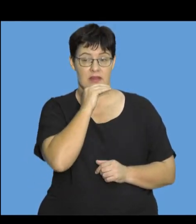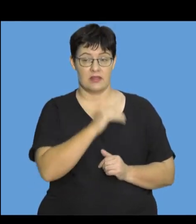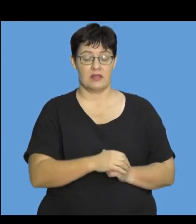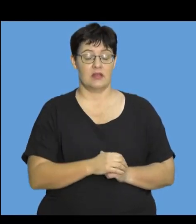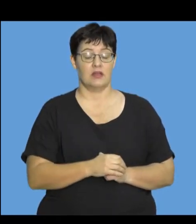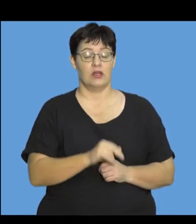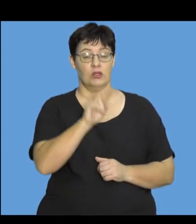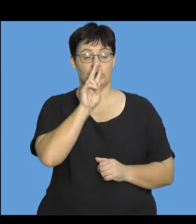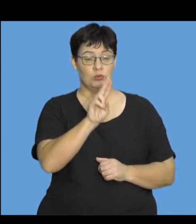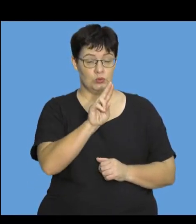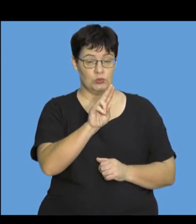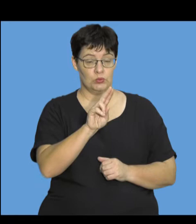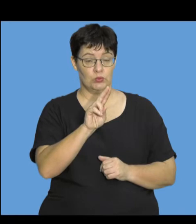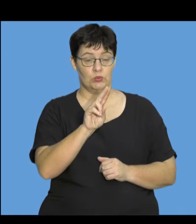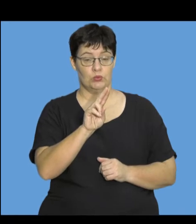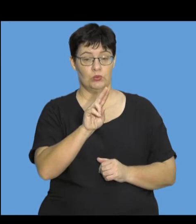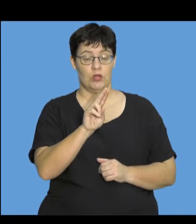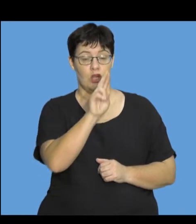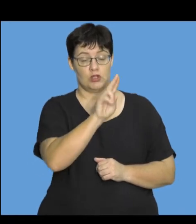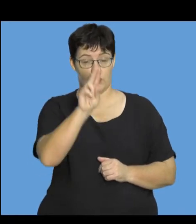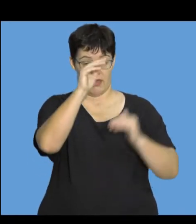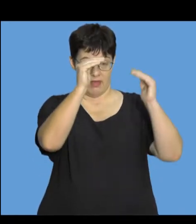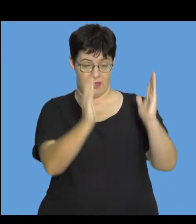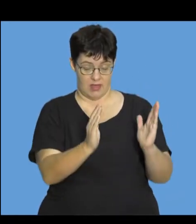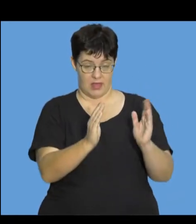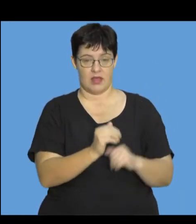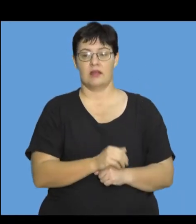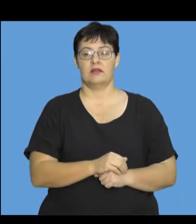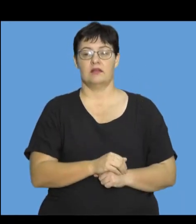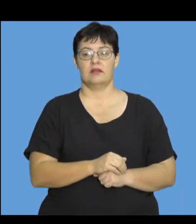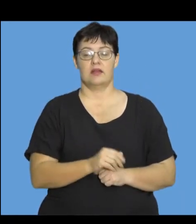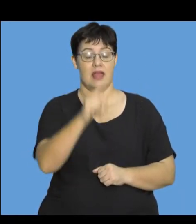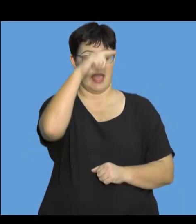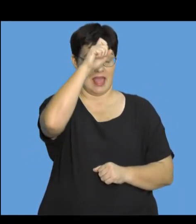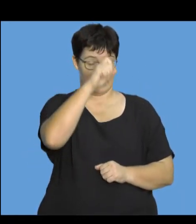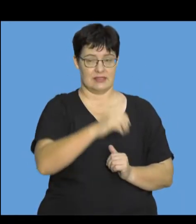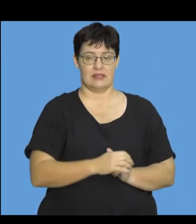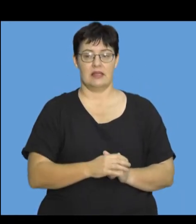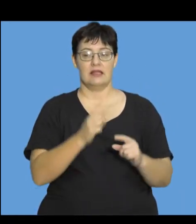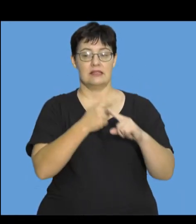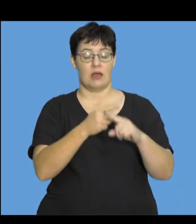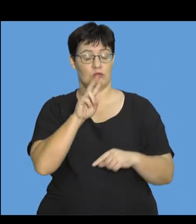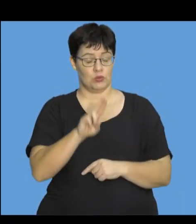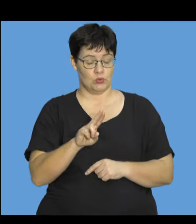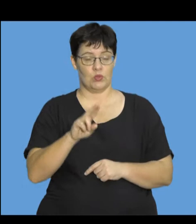will open brackets there, x multiplied by 2 to the exponent of x minus 2 divided